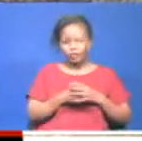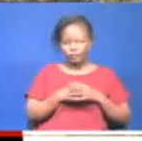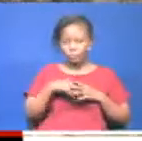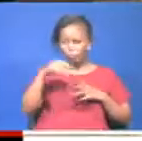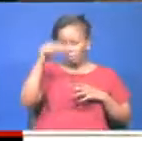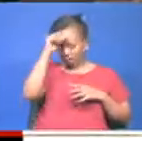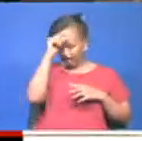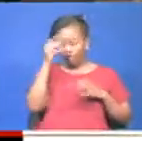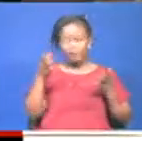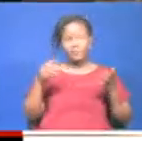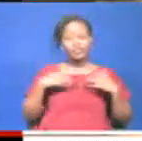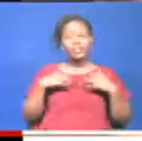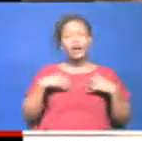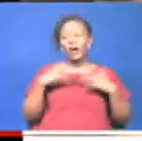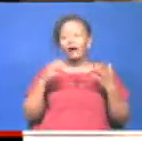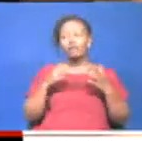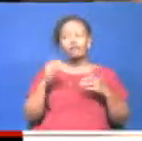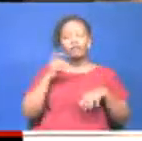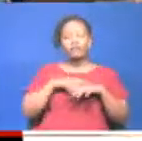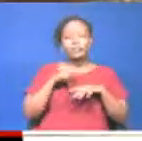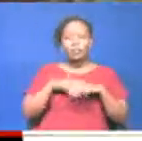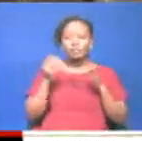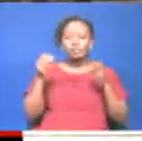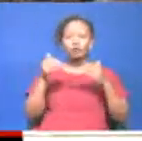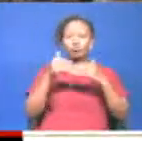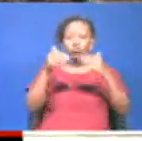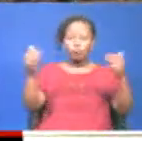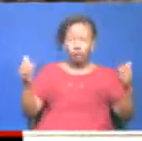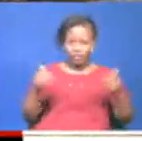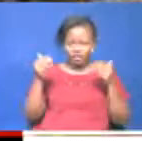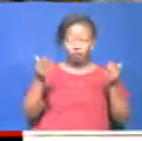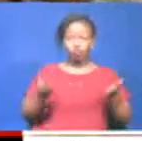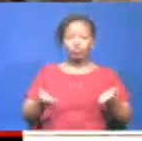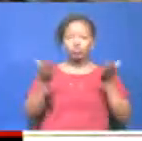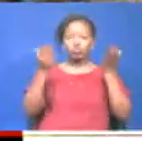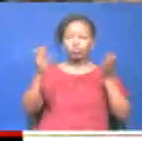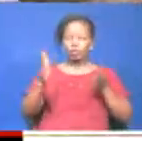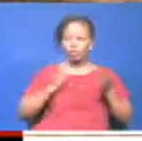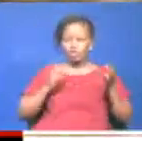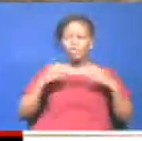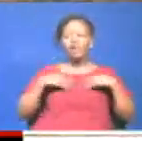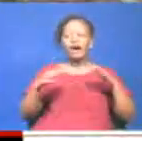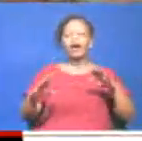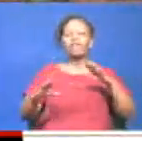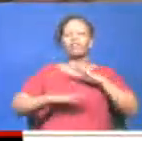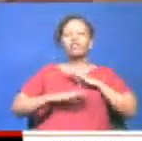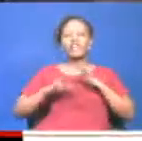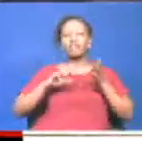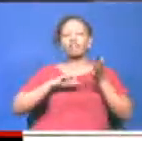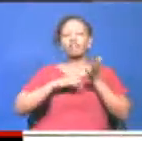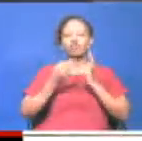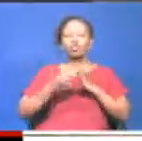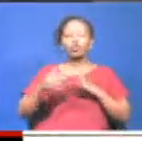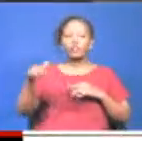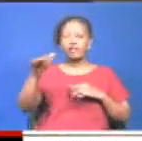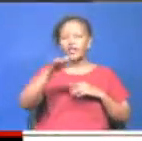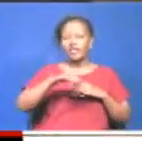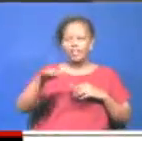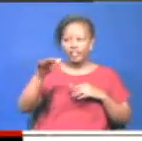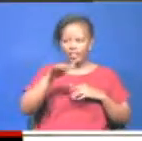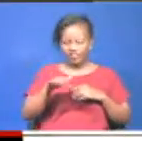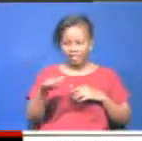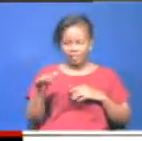at the height of the attacks to hasten security by ensuring that there are enough resources on the ground. Reporting for Lunchtime News, I'm